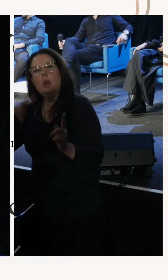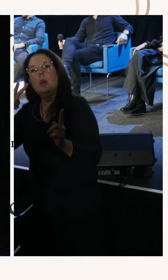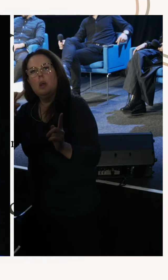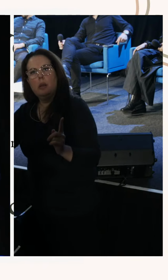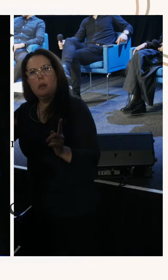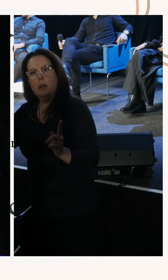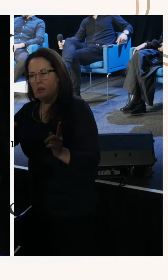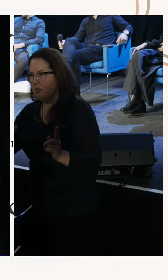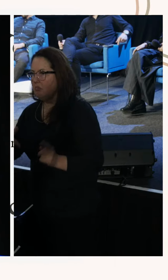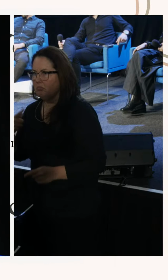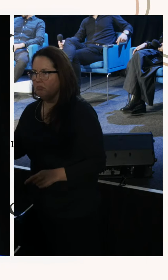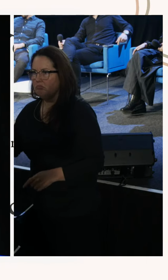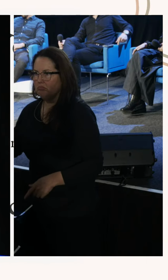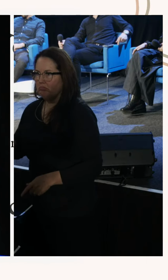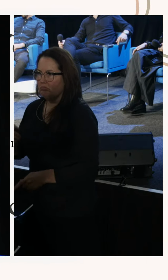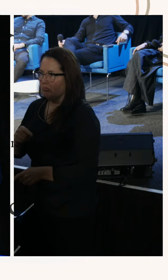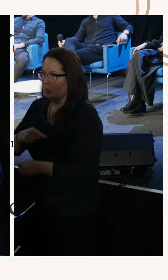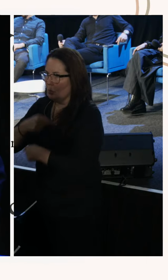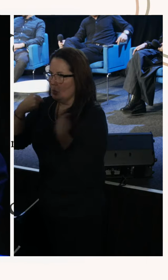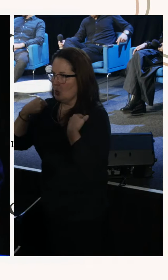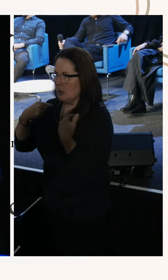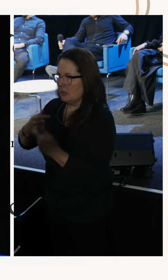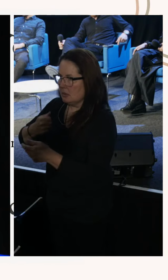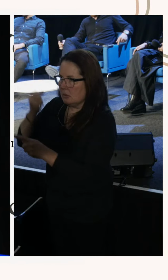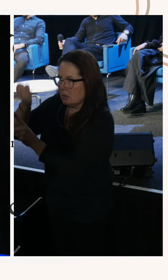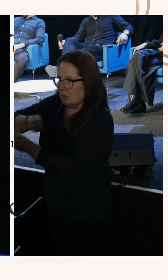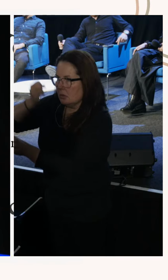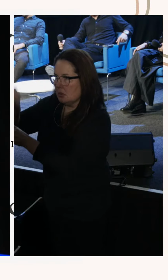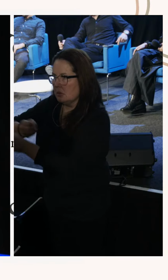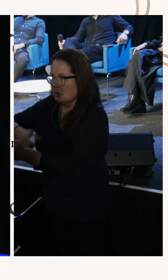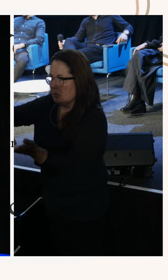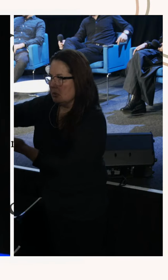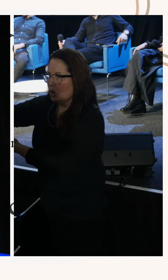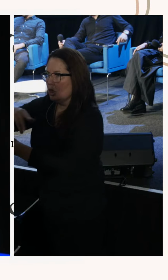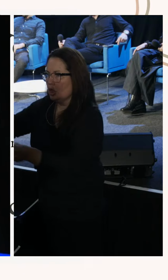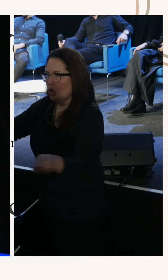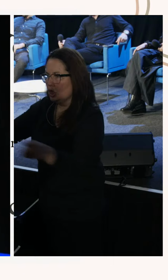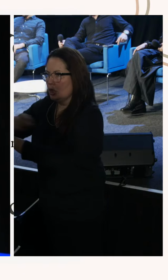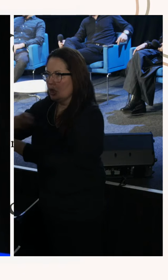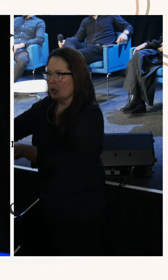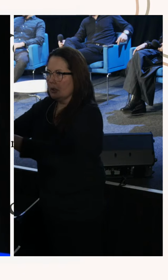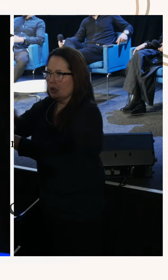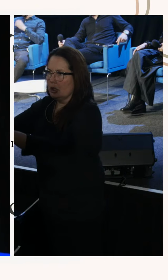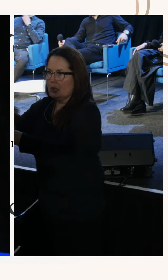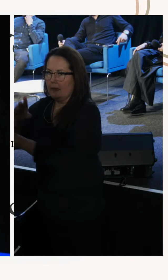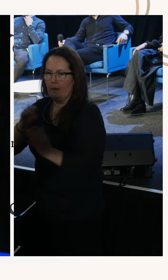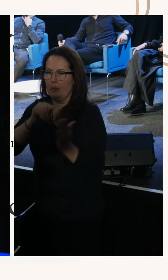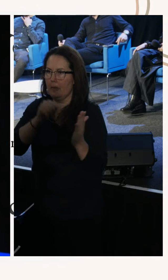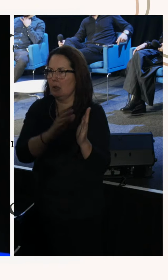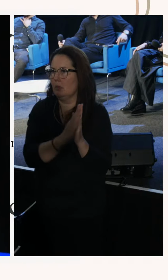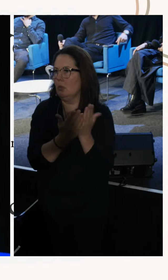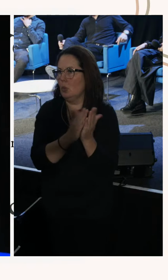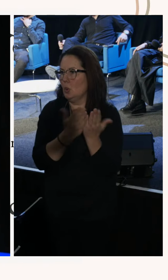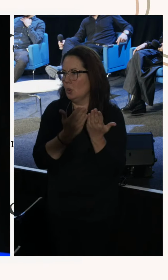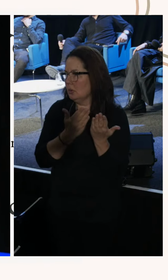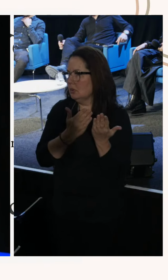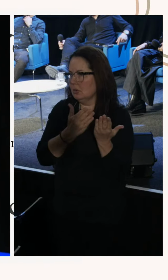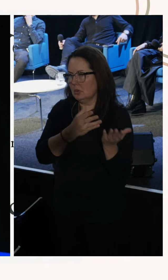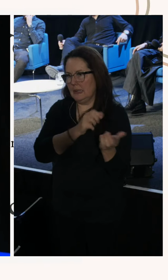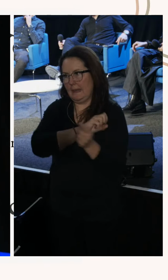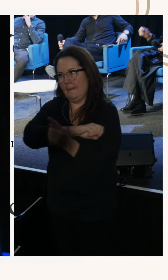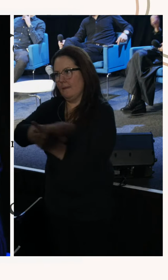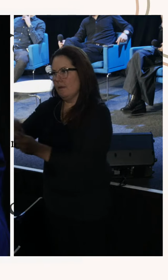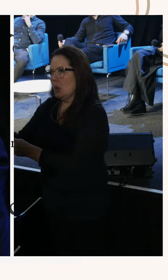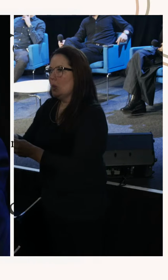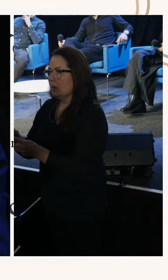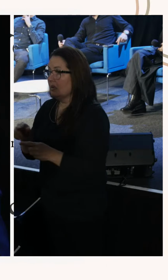affect social change. When you put it like that, that is not so it's not so different